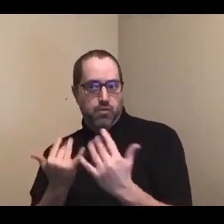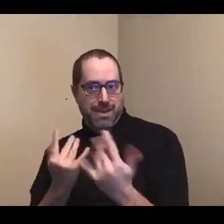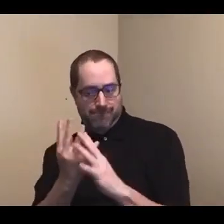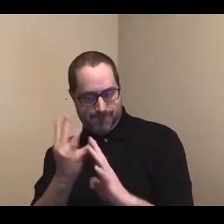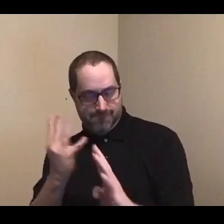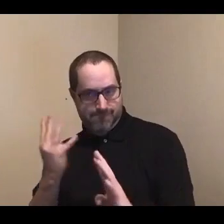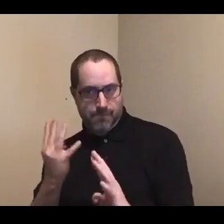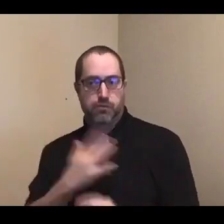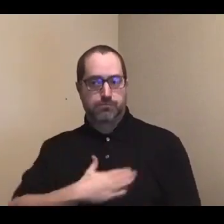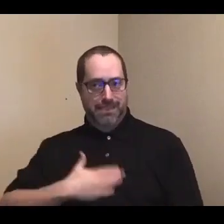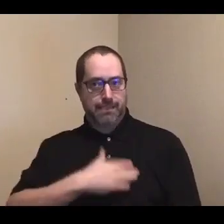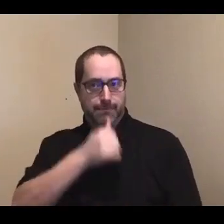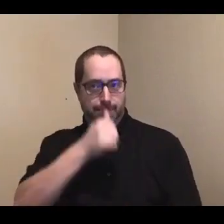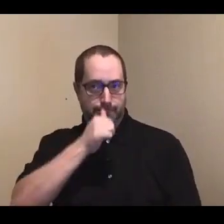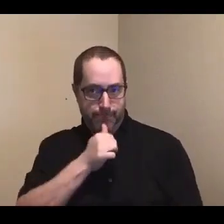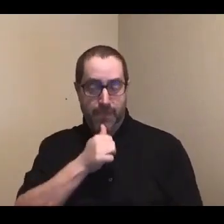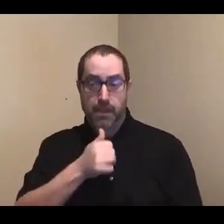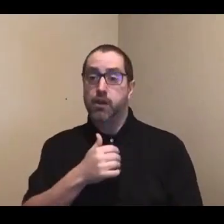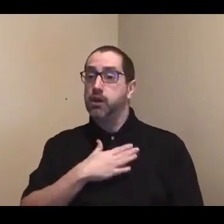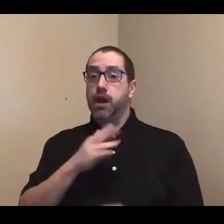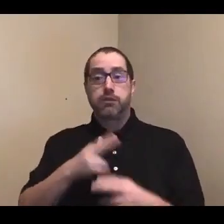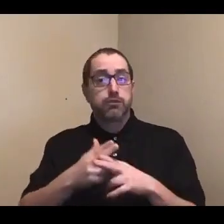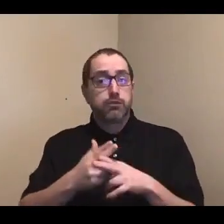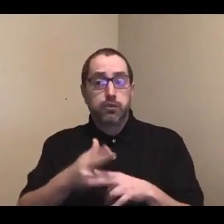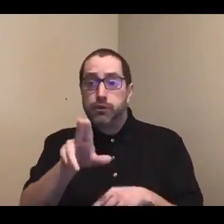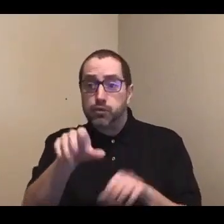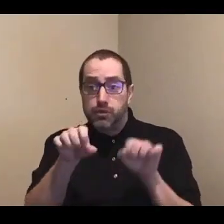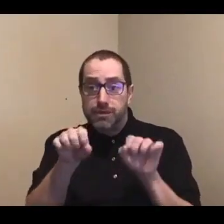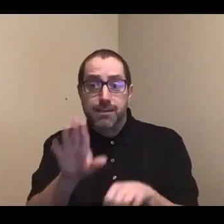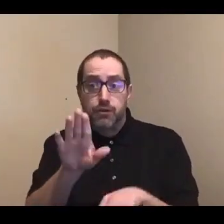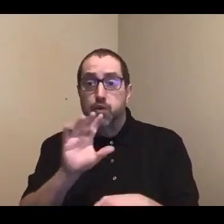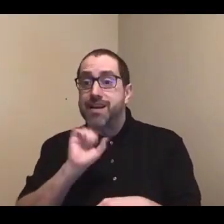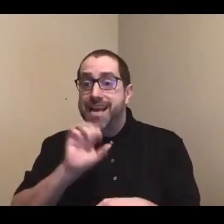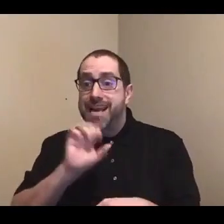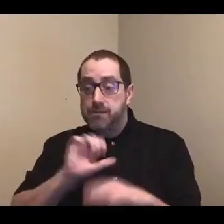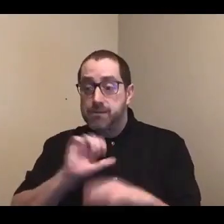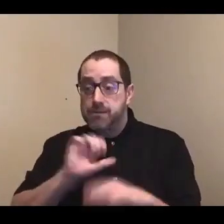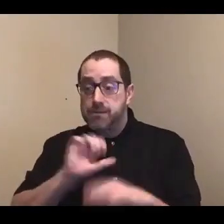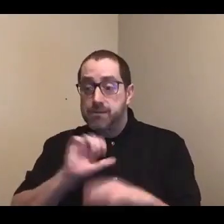as soon as you're eligible. But again, please wait your turn.